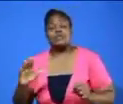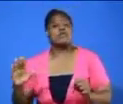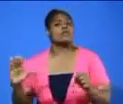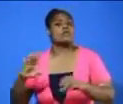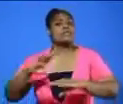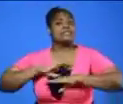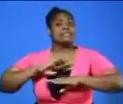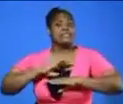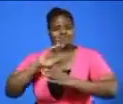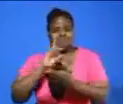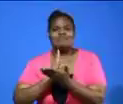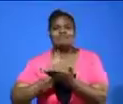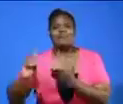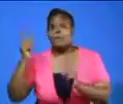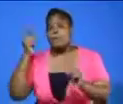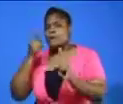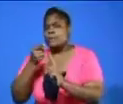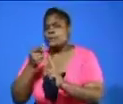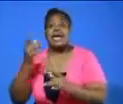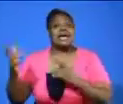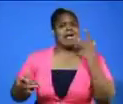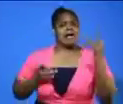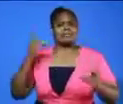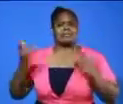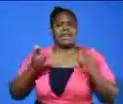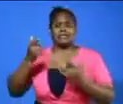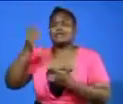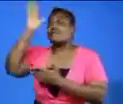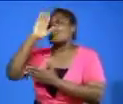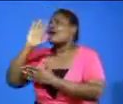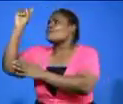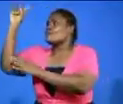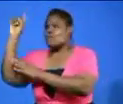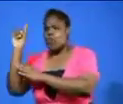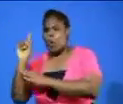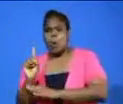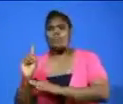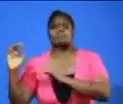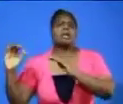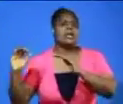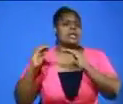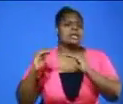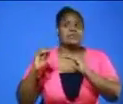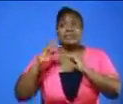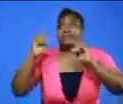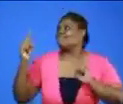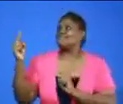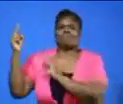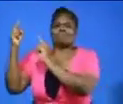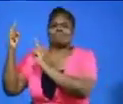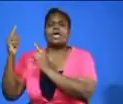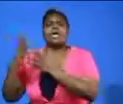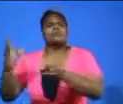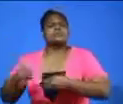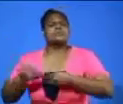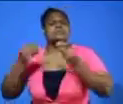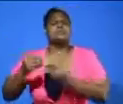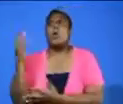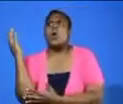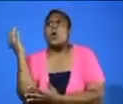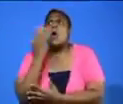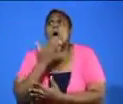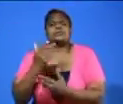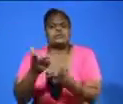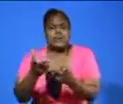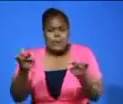fulfillment of his divine purpose. I'm excited that God would come down to our level, because we can get up to his, and would give us this awesome place